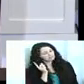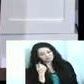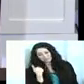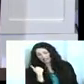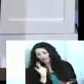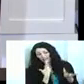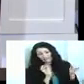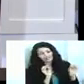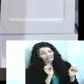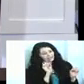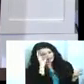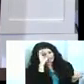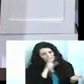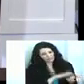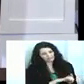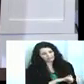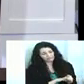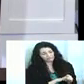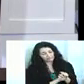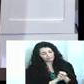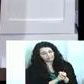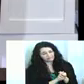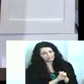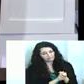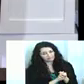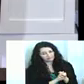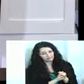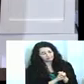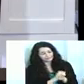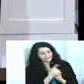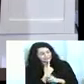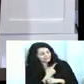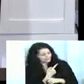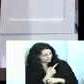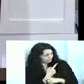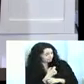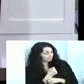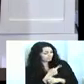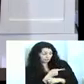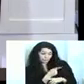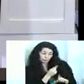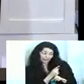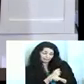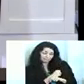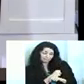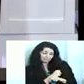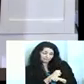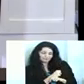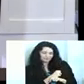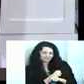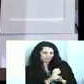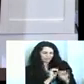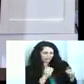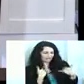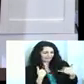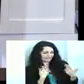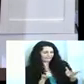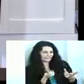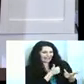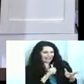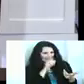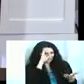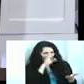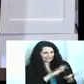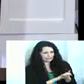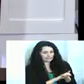husband. And Jesus says, you're absolutely right. You don't have a husband.